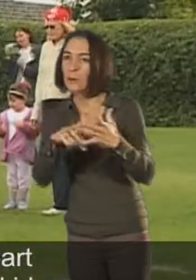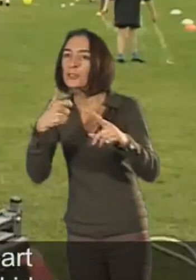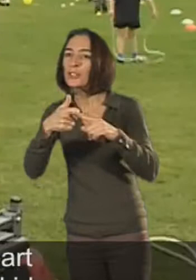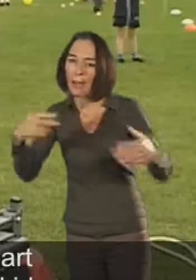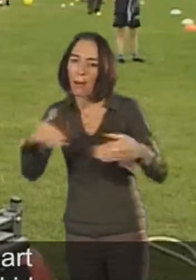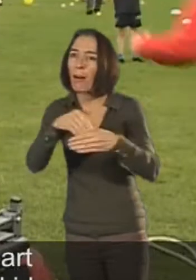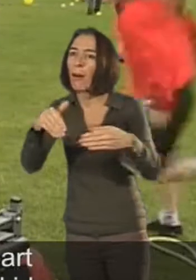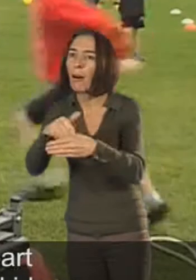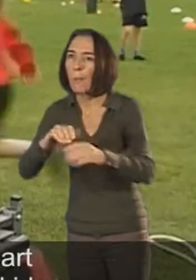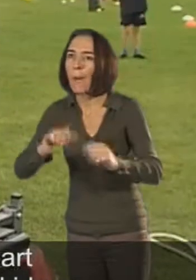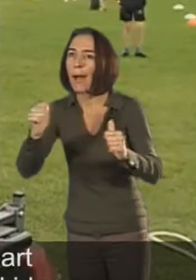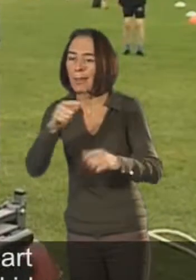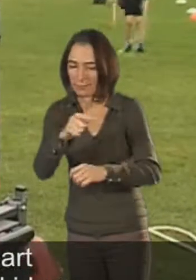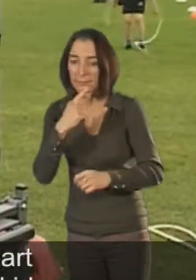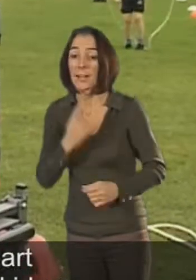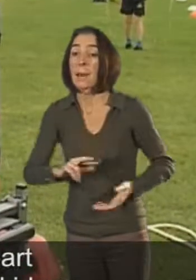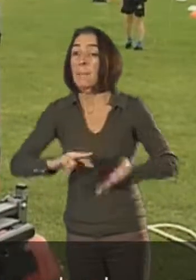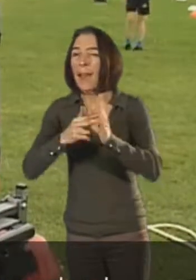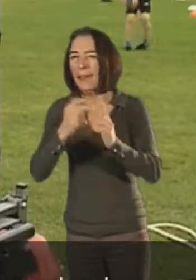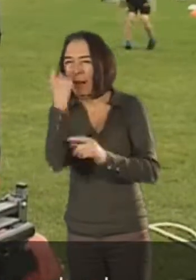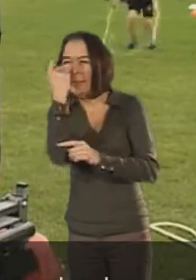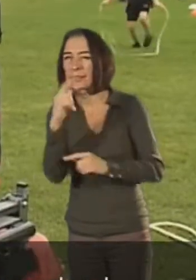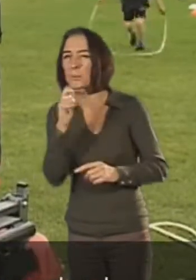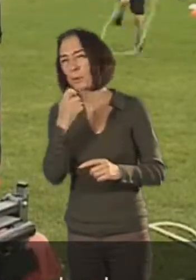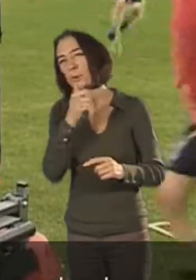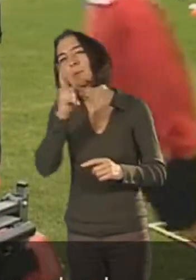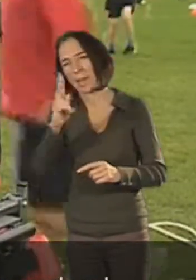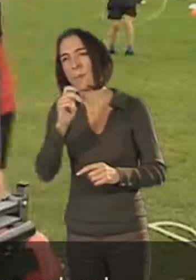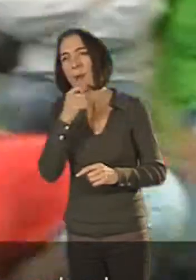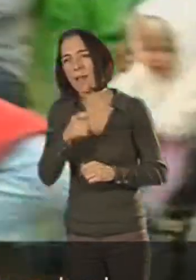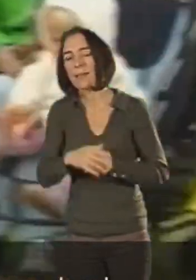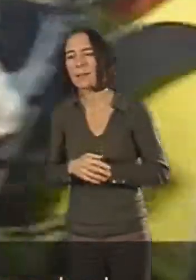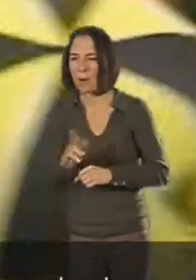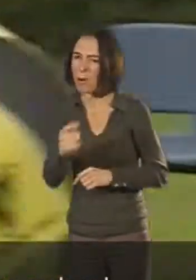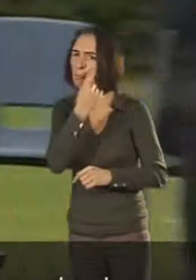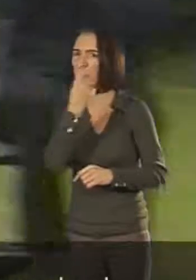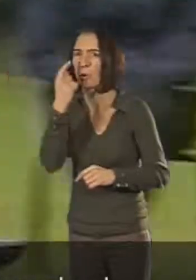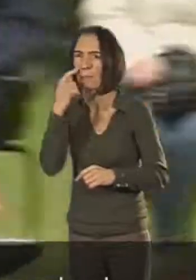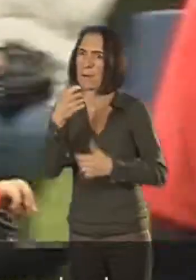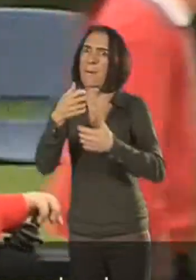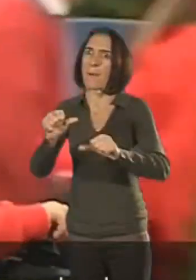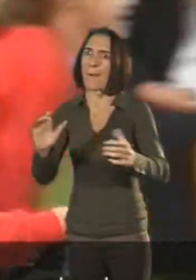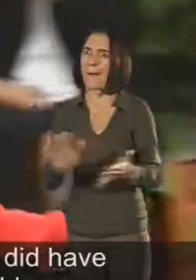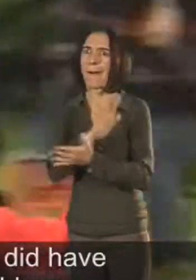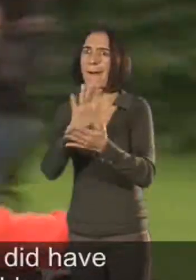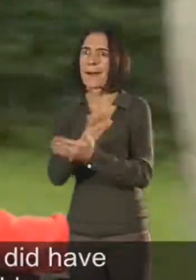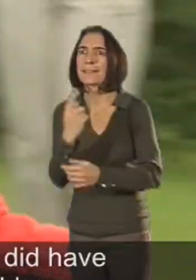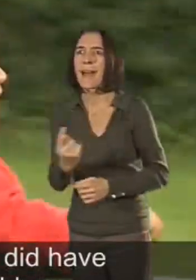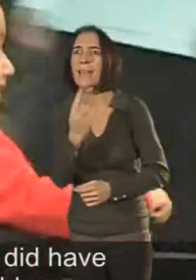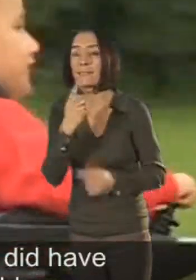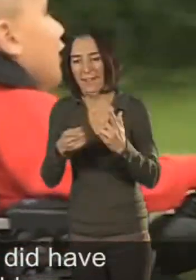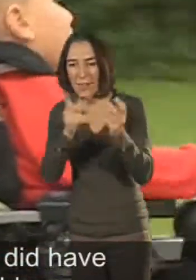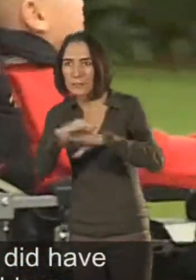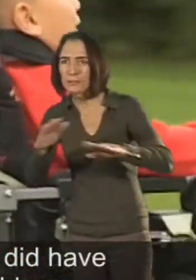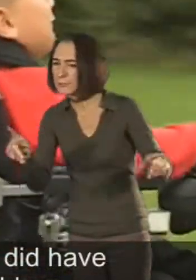take part successfully. All of the planning and ideas for activities will be used again by the school. I think the evidence